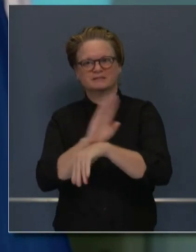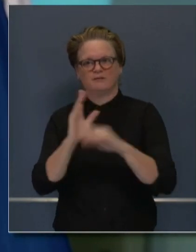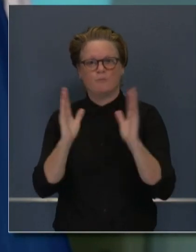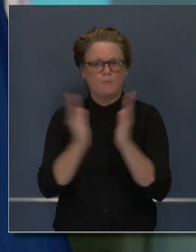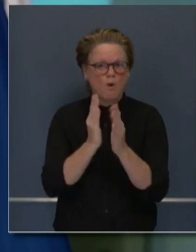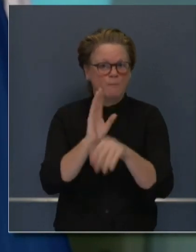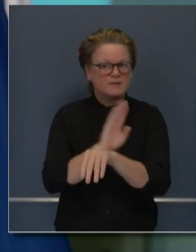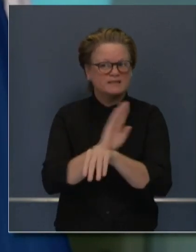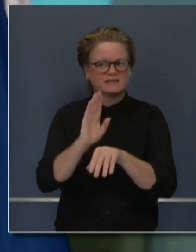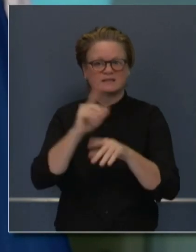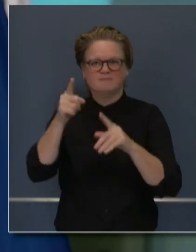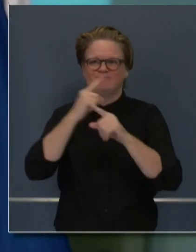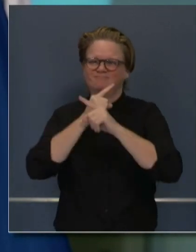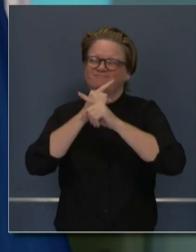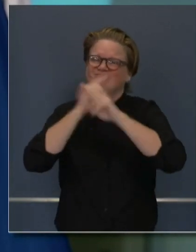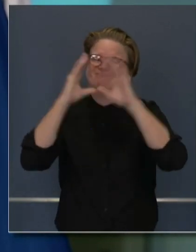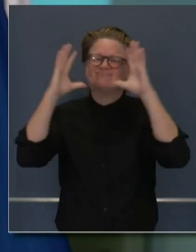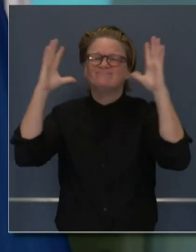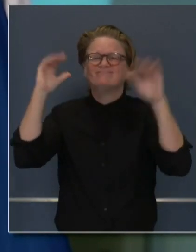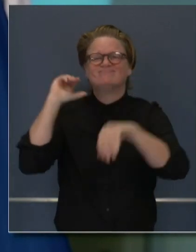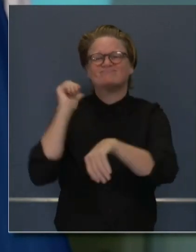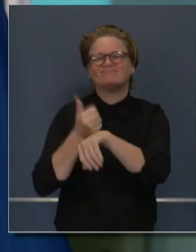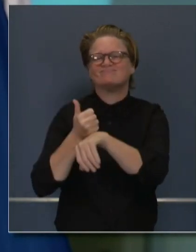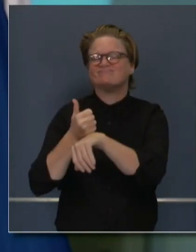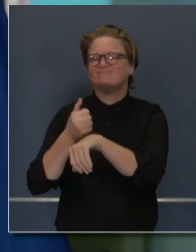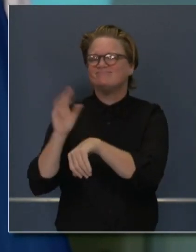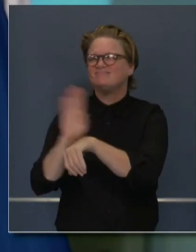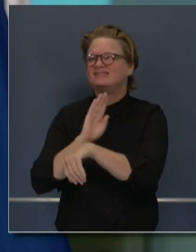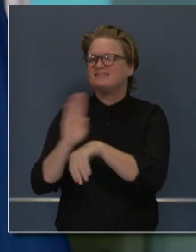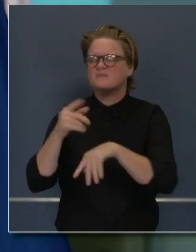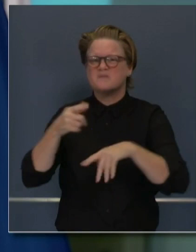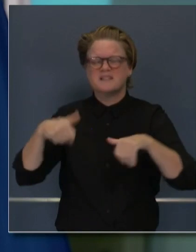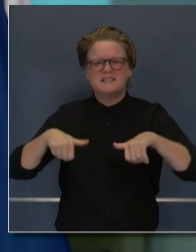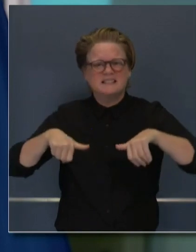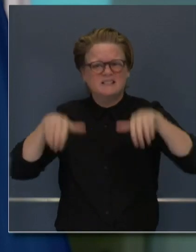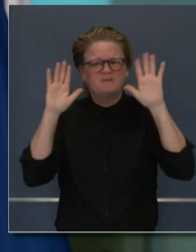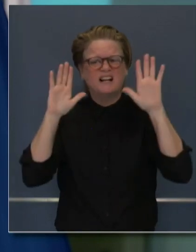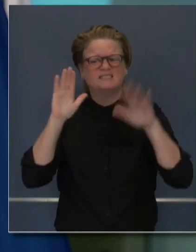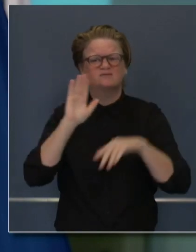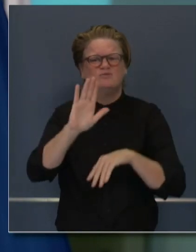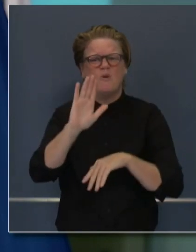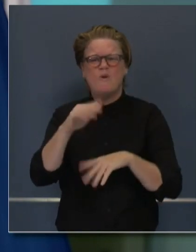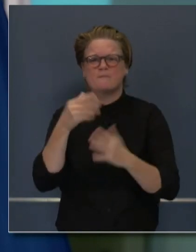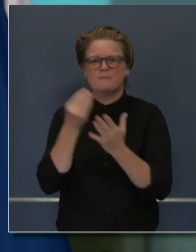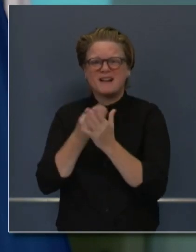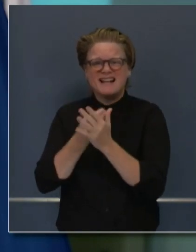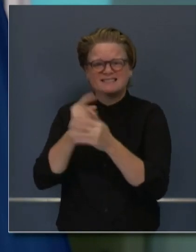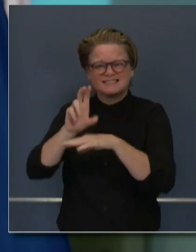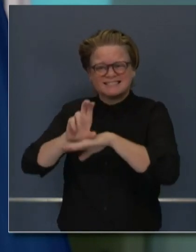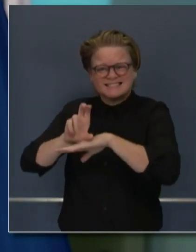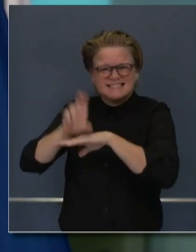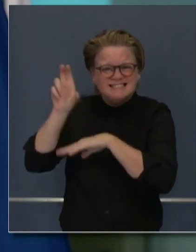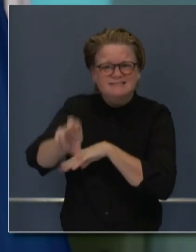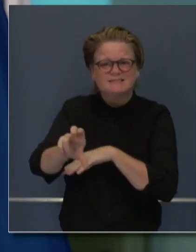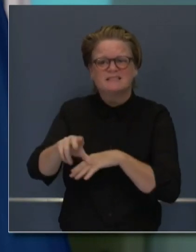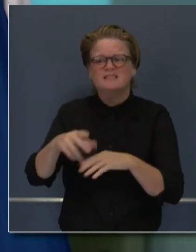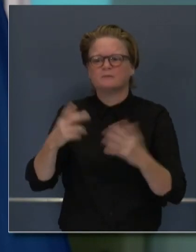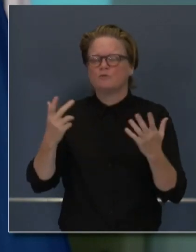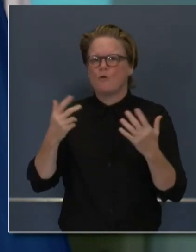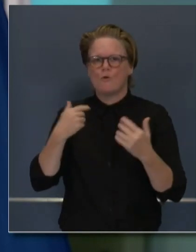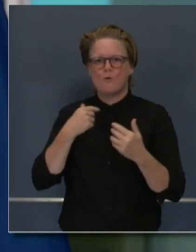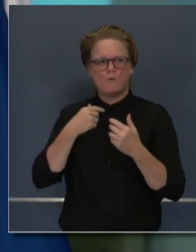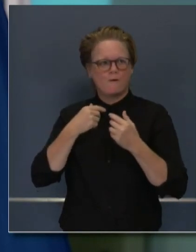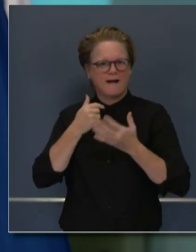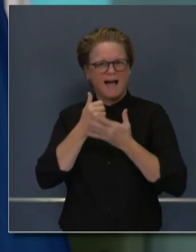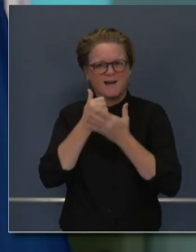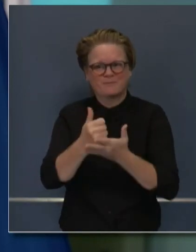dreams and their lives, they know it, on the line to make a go of it, and the fits and starts and the challenges and difficulties that they're facing. I should just